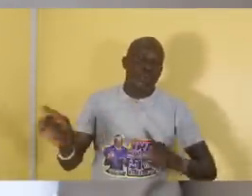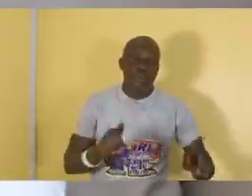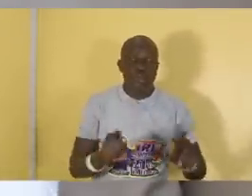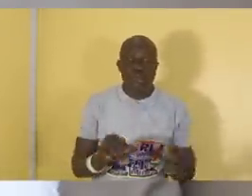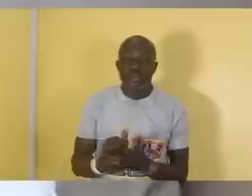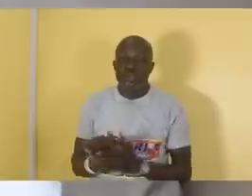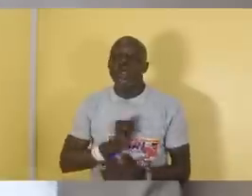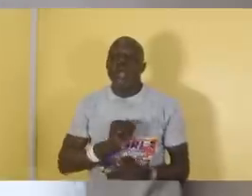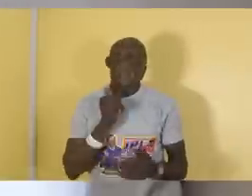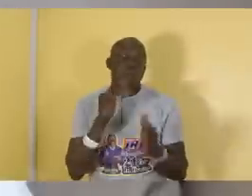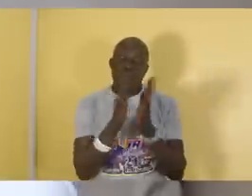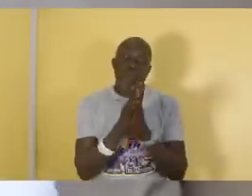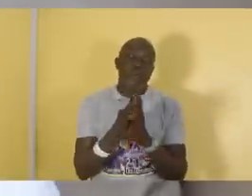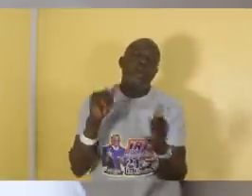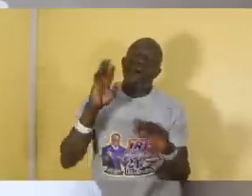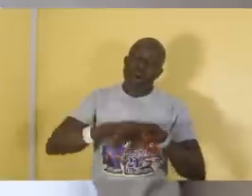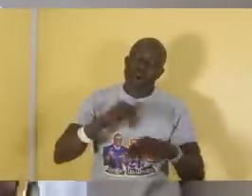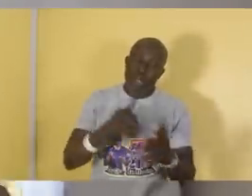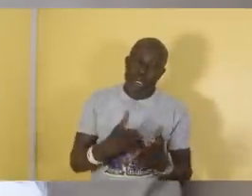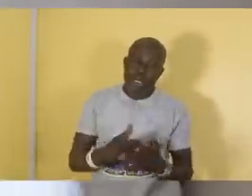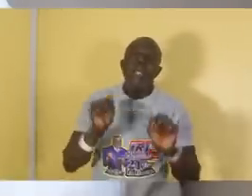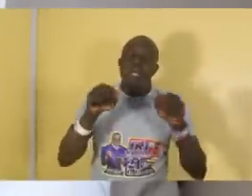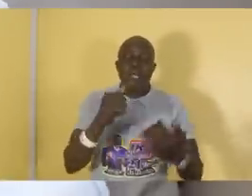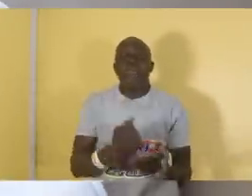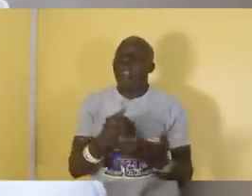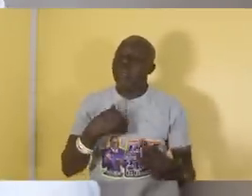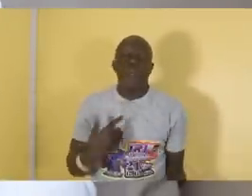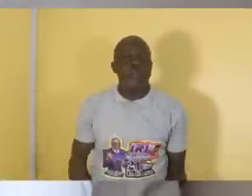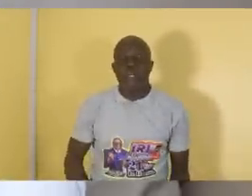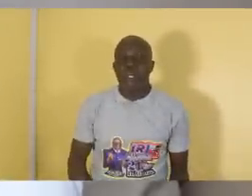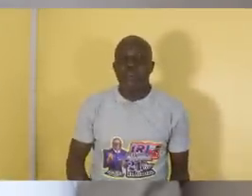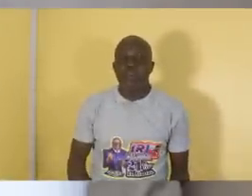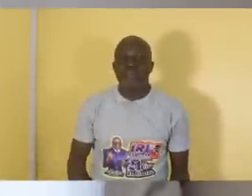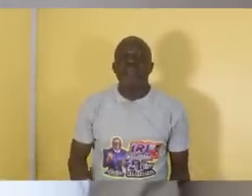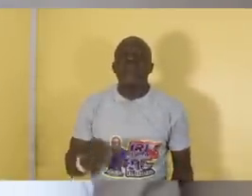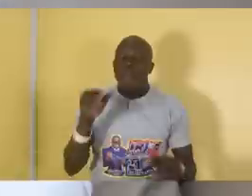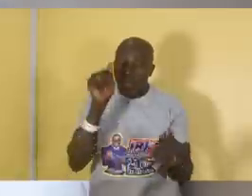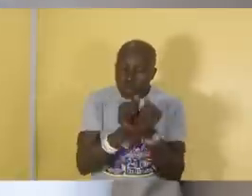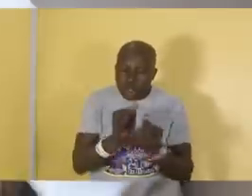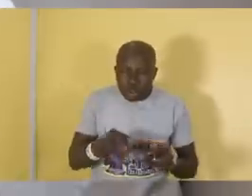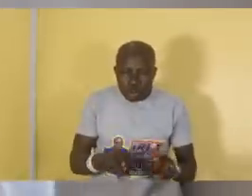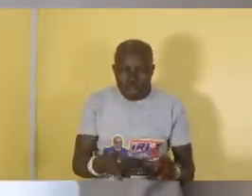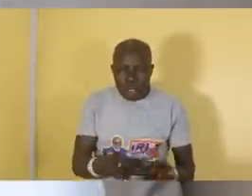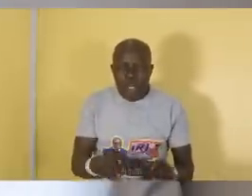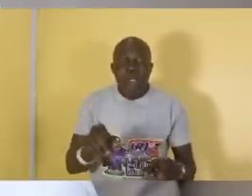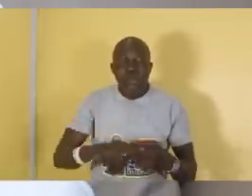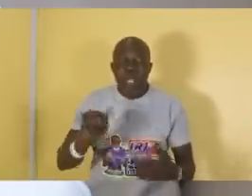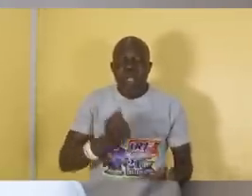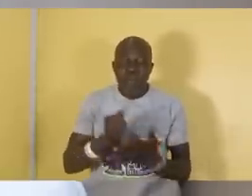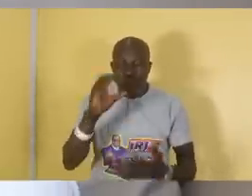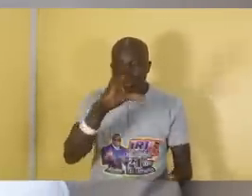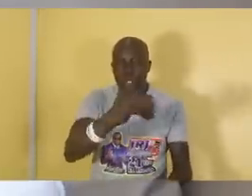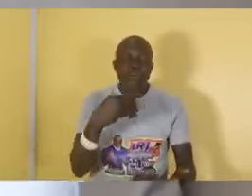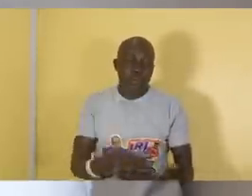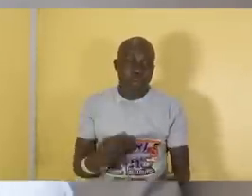what we should do. Mo ni am agbadua. I say we pray. Mo ni say le na mi lowo. They can't assist. Mo ni lona wo. In which way? Mo ni keba me wo. Try me to